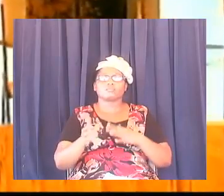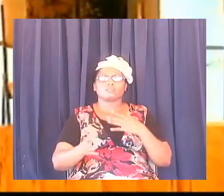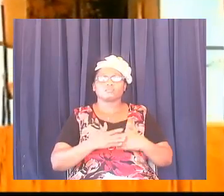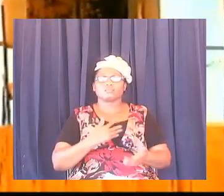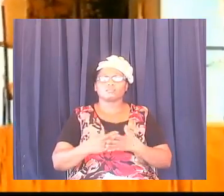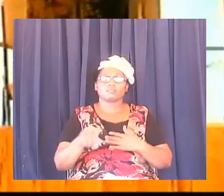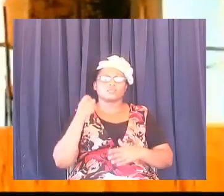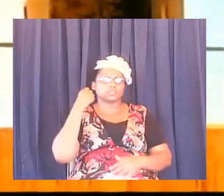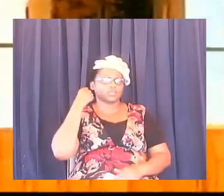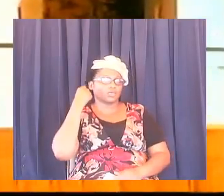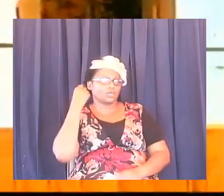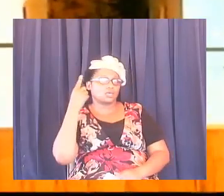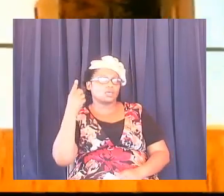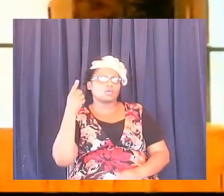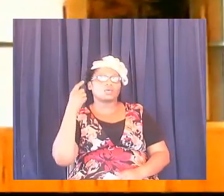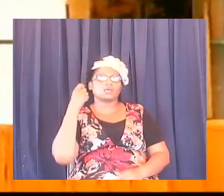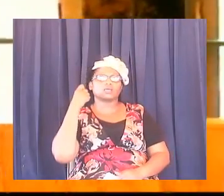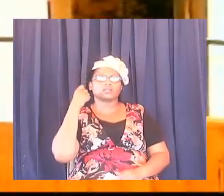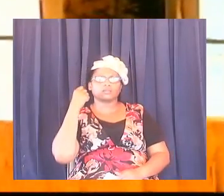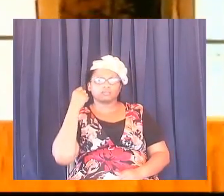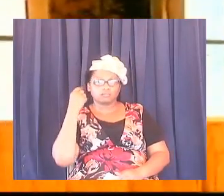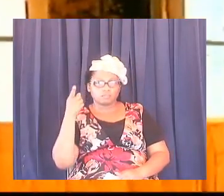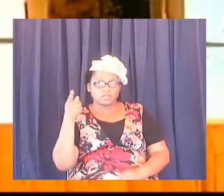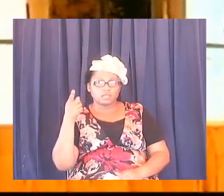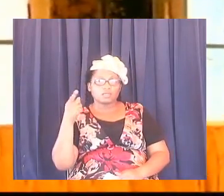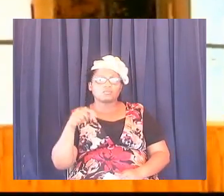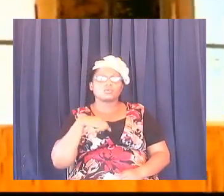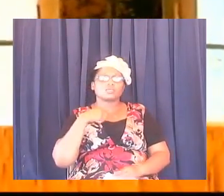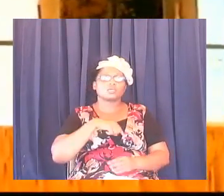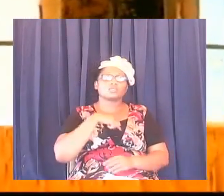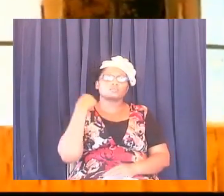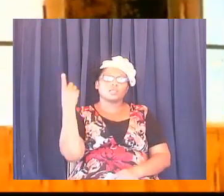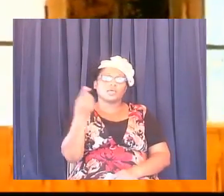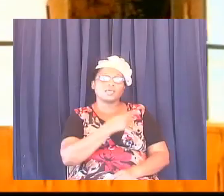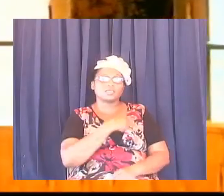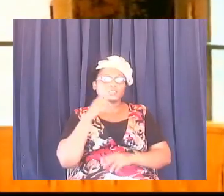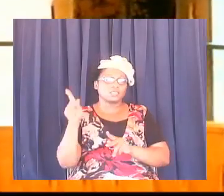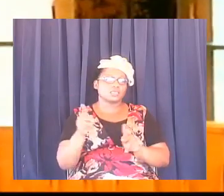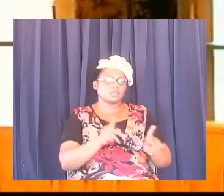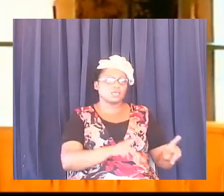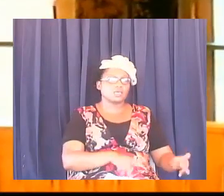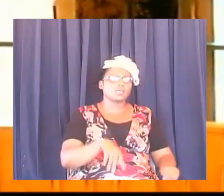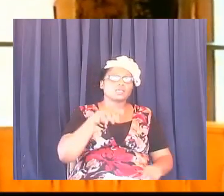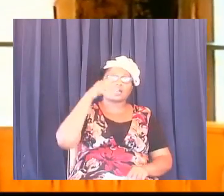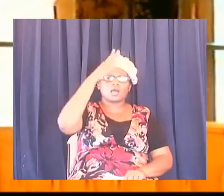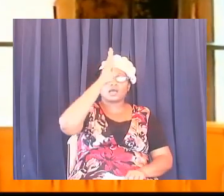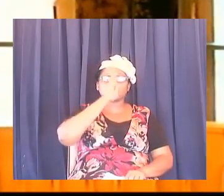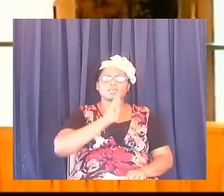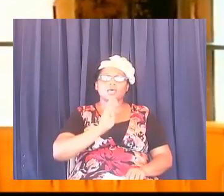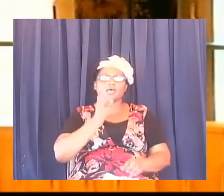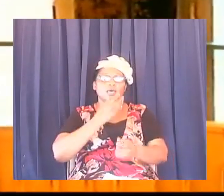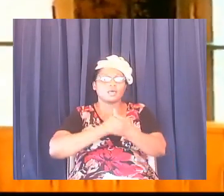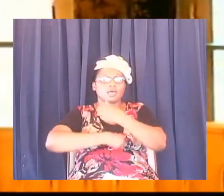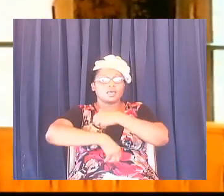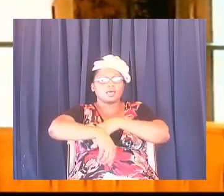not understand, hallelujah, we can place it in